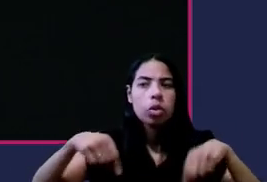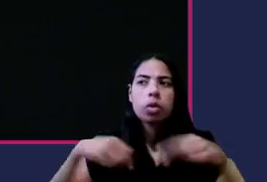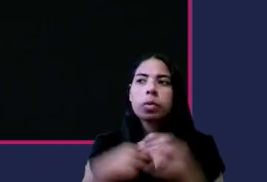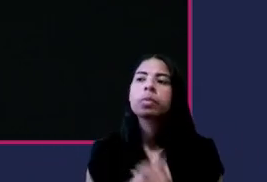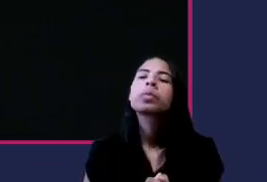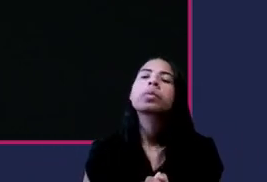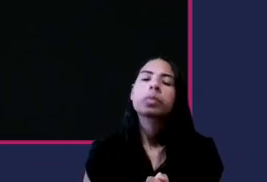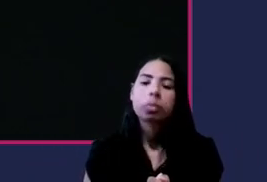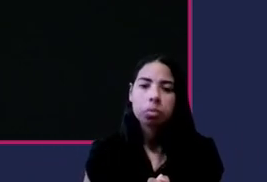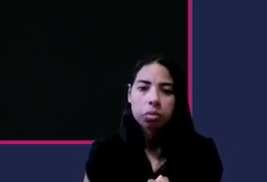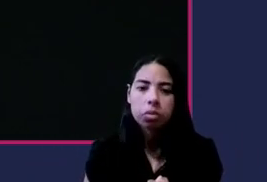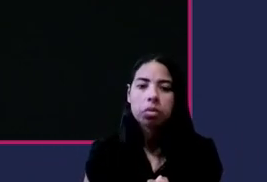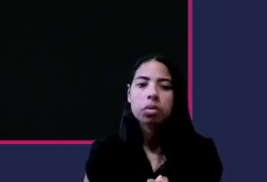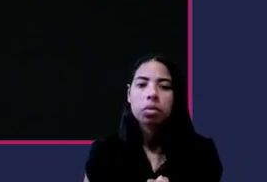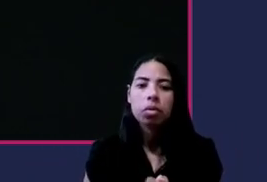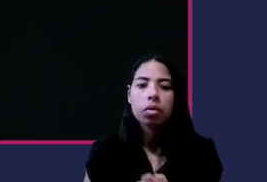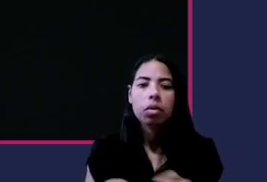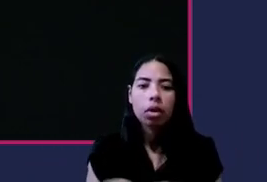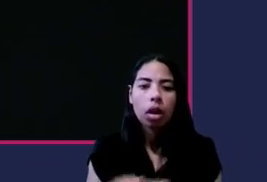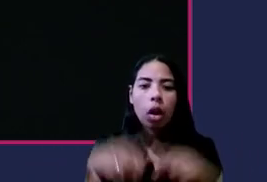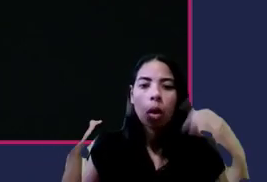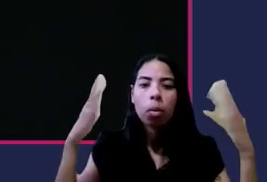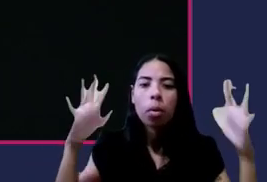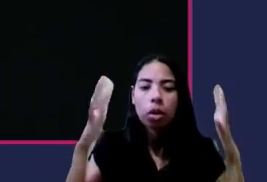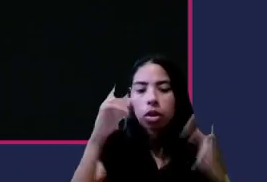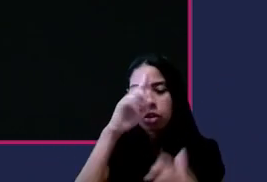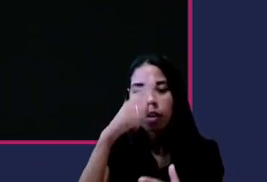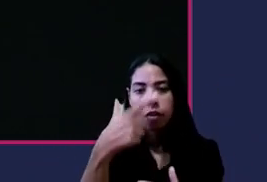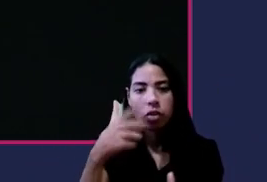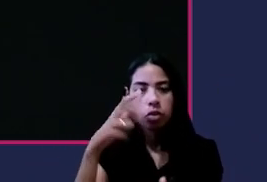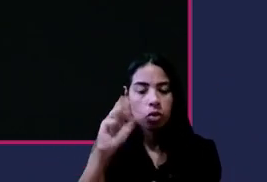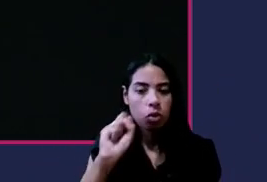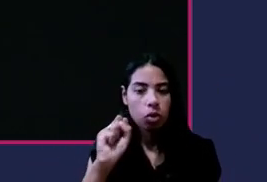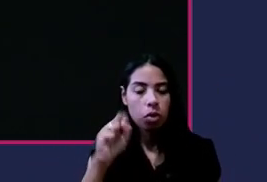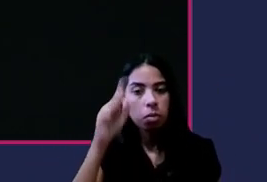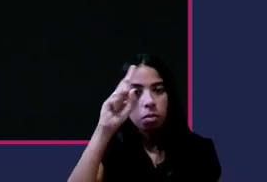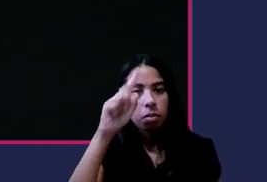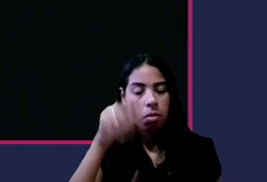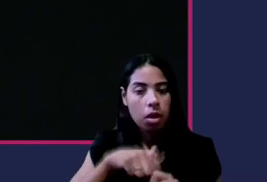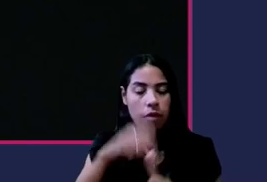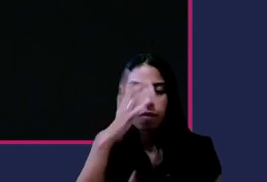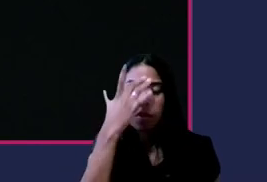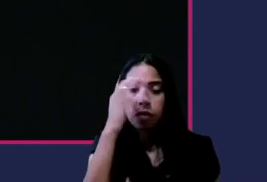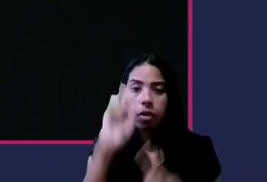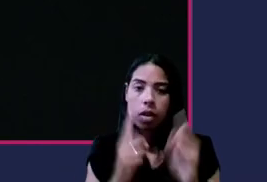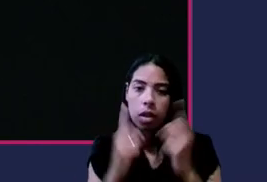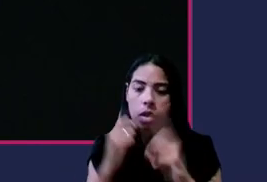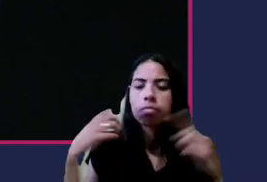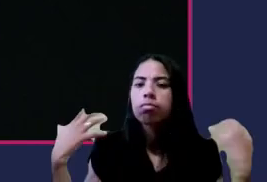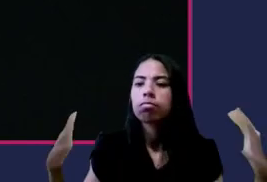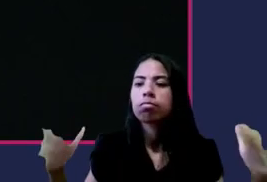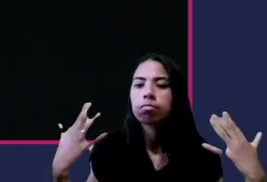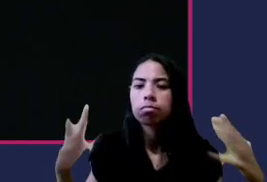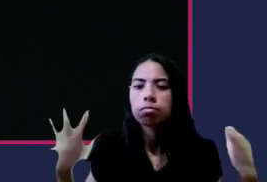And raising awareness, which is what we're doing today, and celebrating that on February